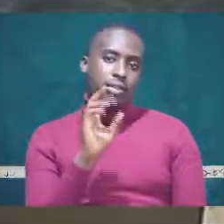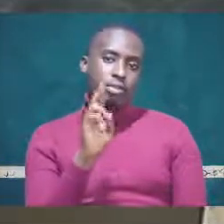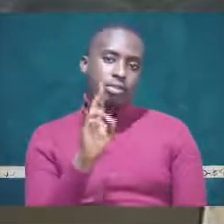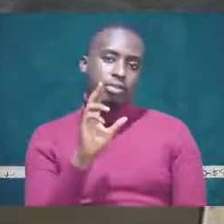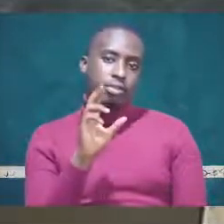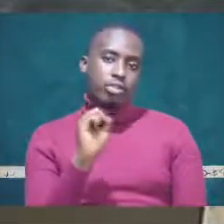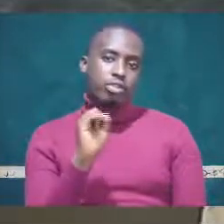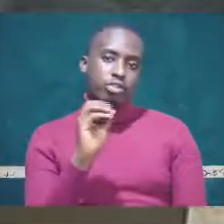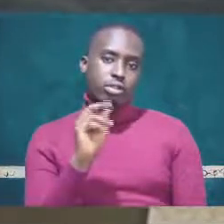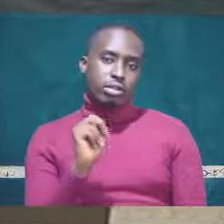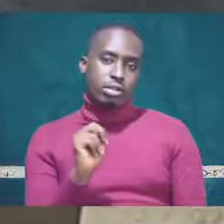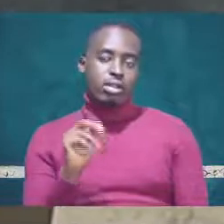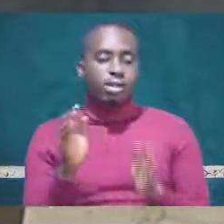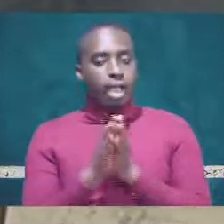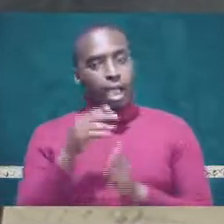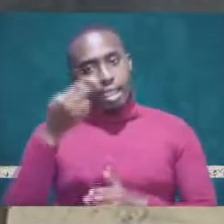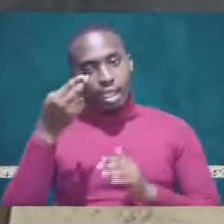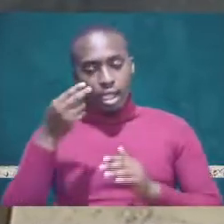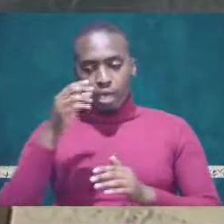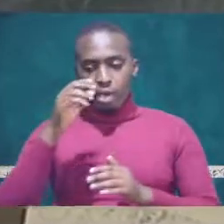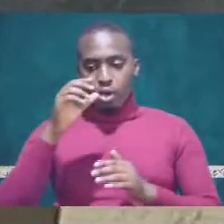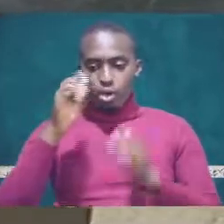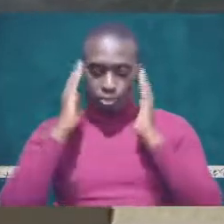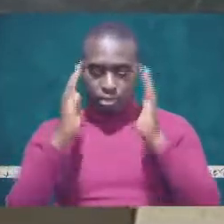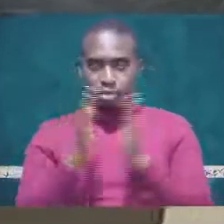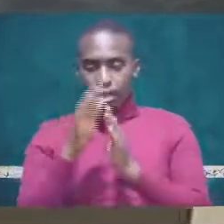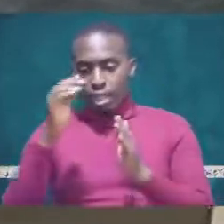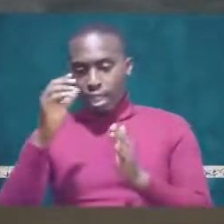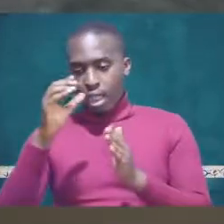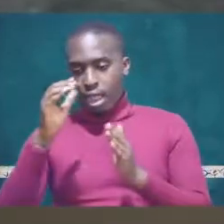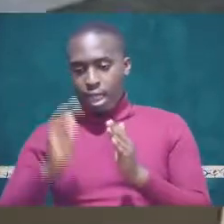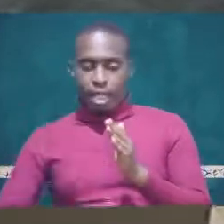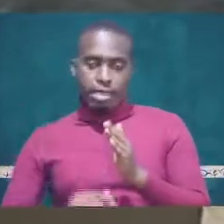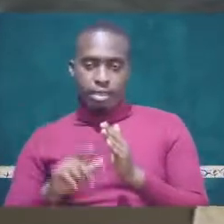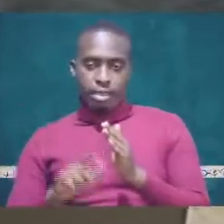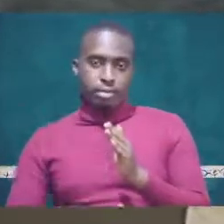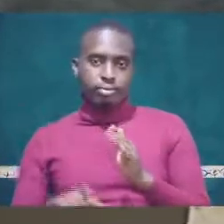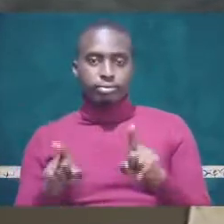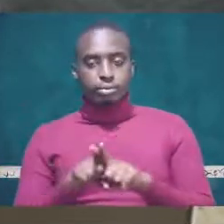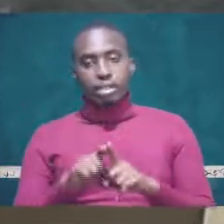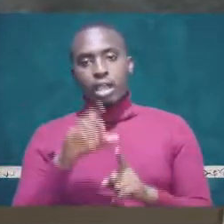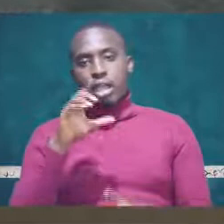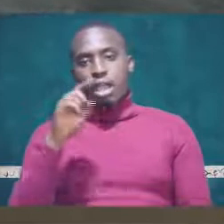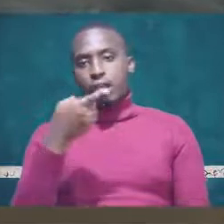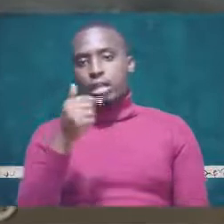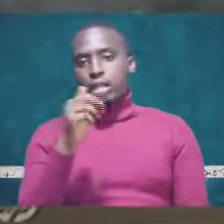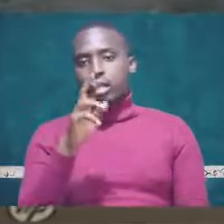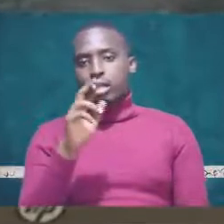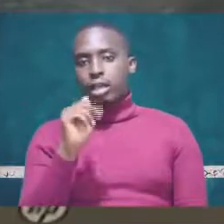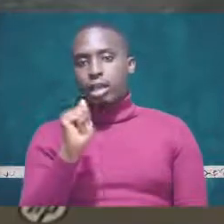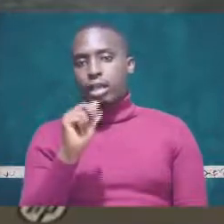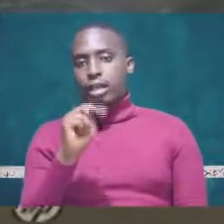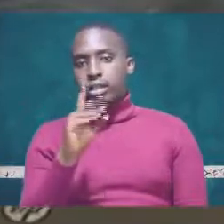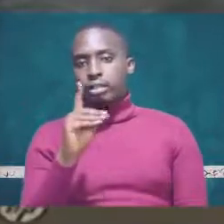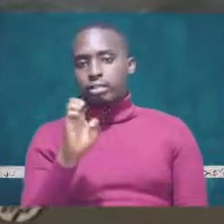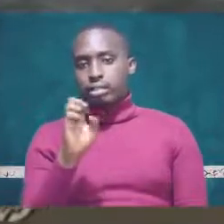from higher concentration to lower concentration will bring the idea what you call down the concentration gradient. So